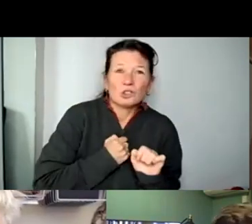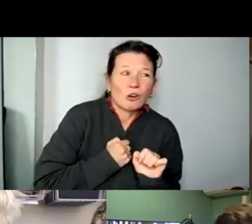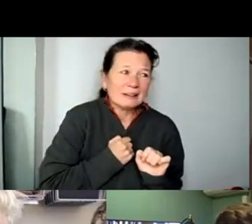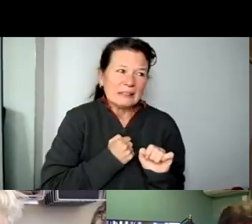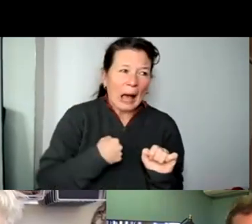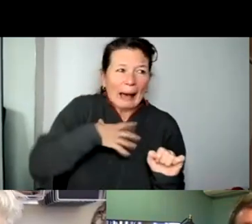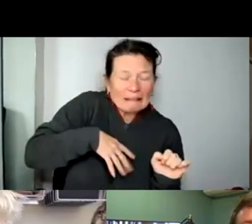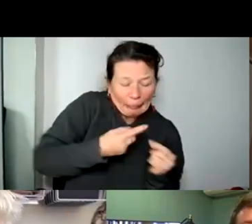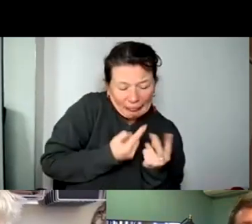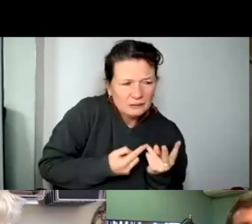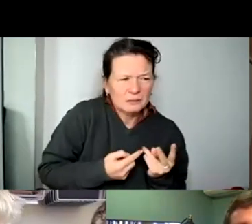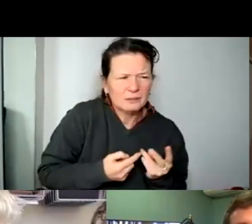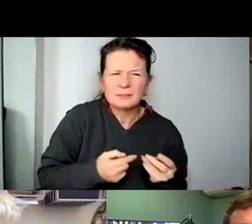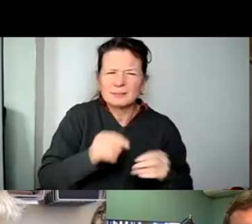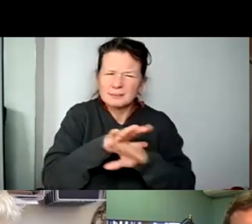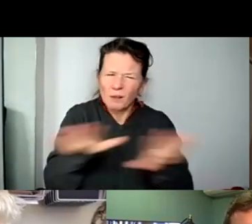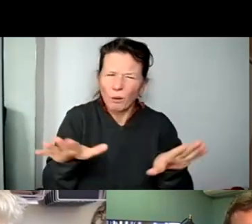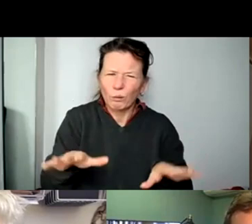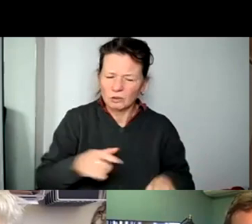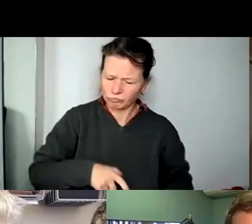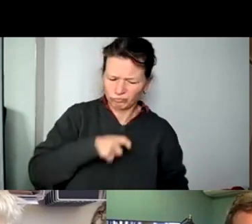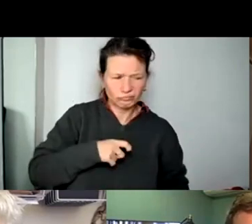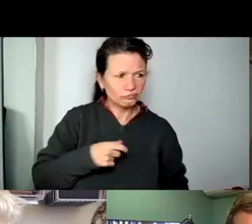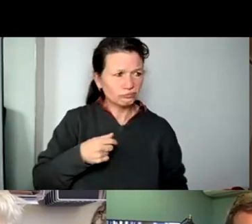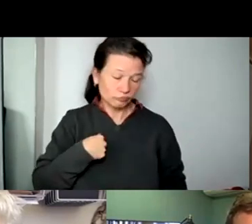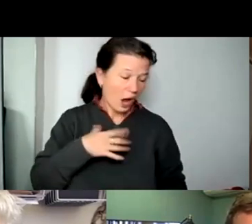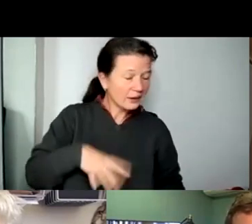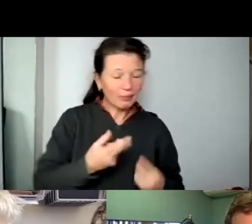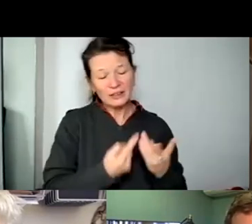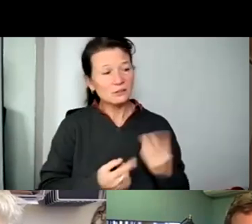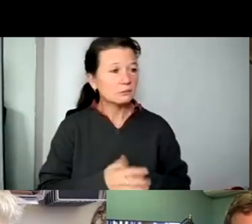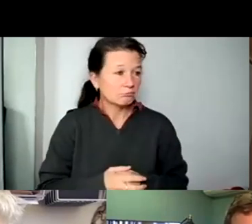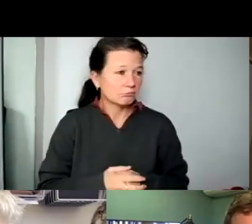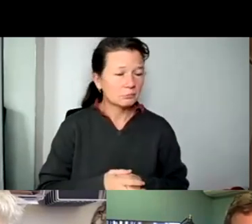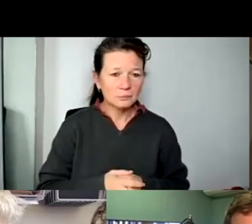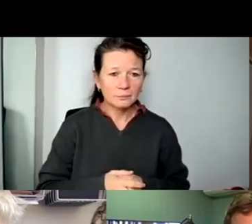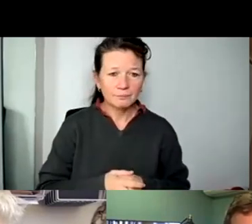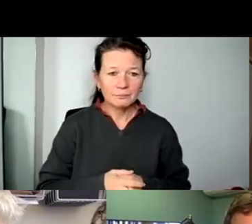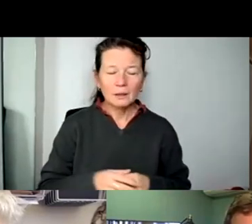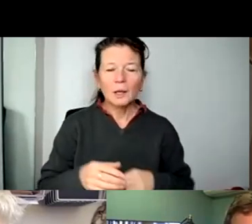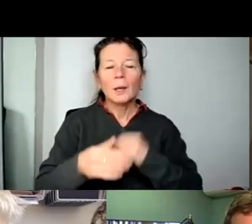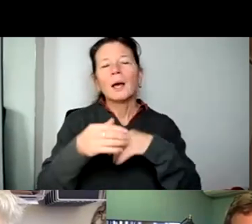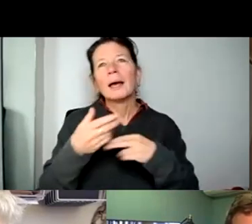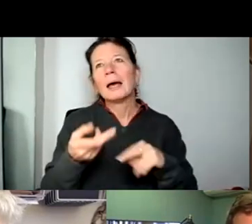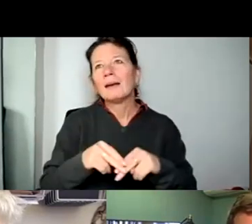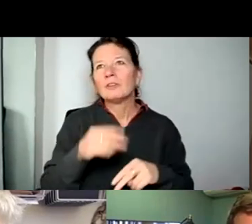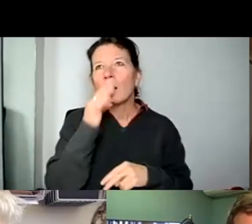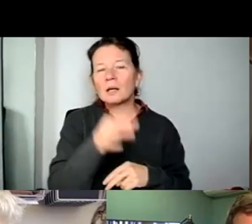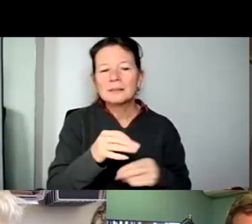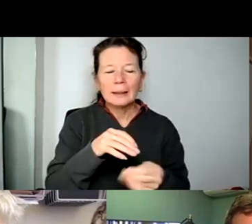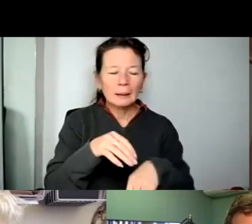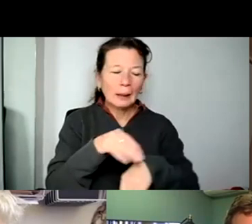being unapologetic about it. Because let's face it, blue and M&Ms on your rider is a bit old hat